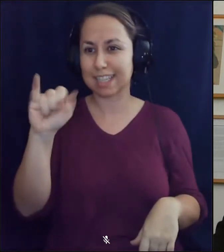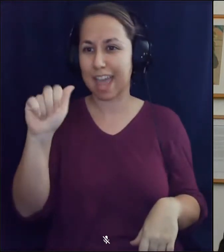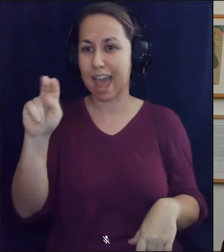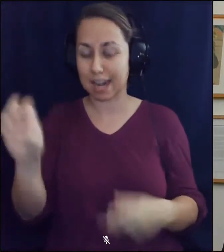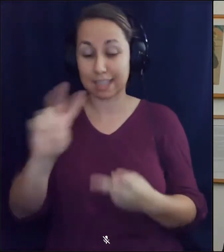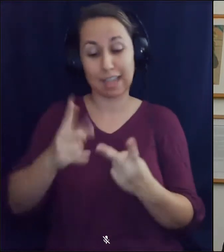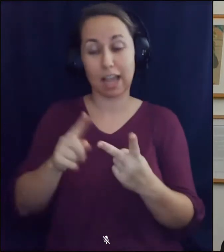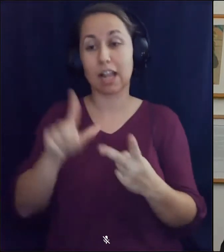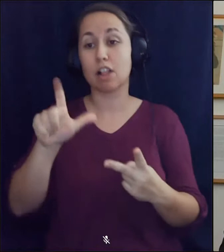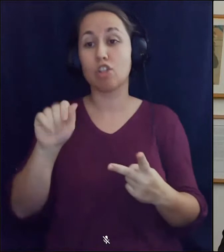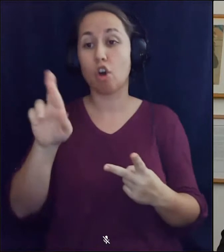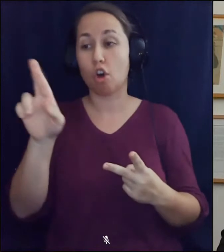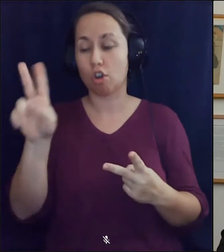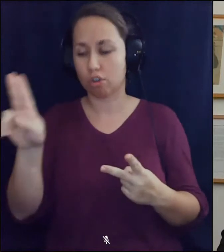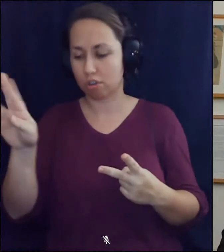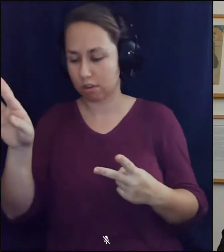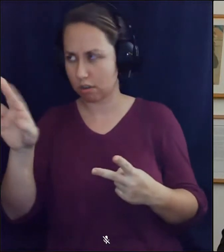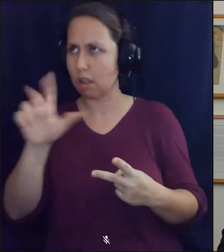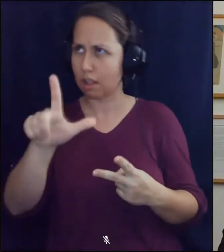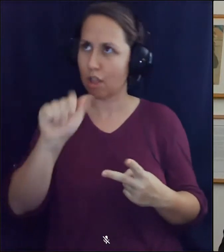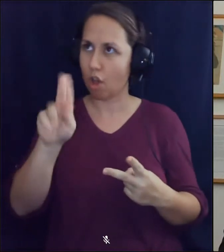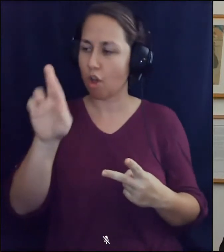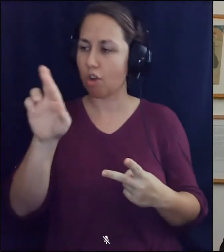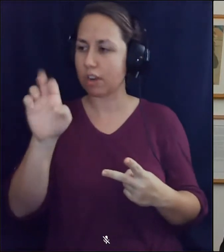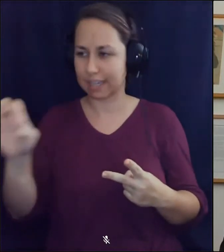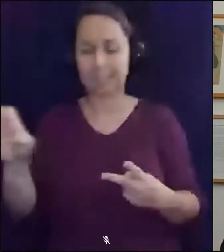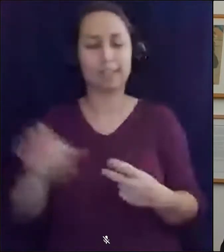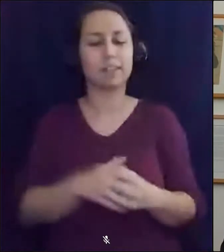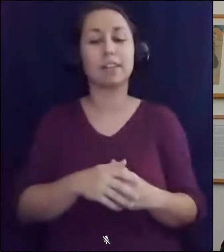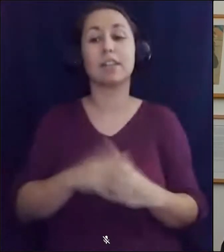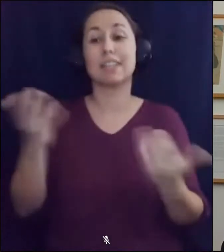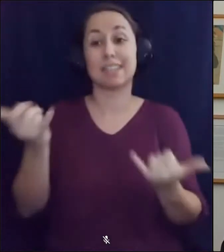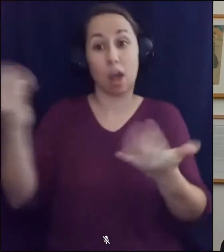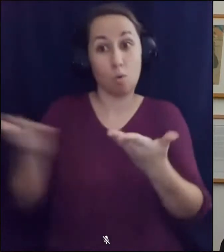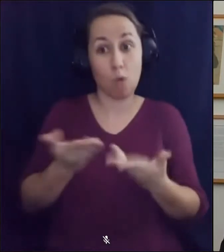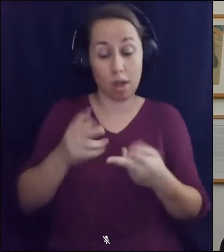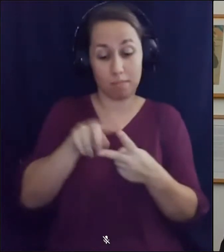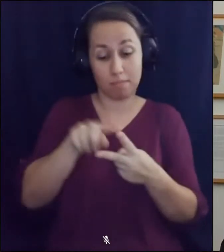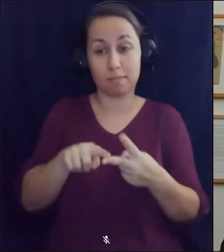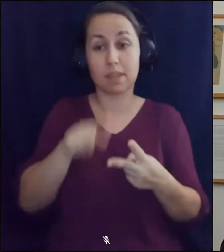Lori. So without further ado, please join me in welcoming Talia and Mona to the stage.